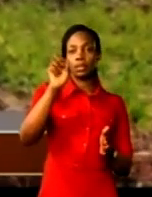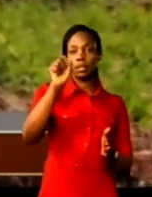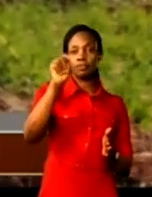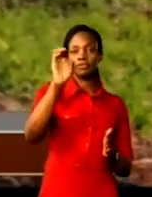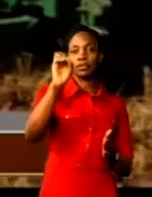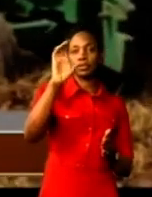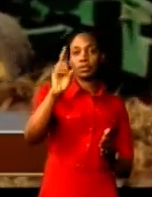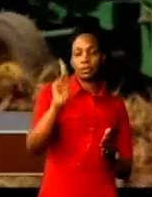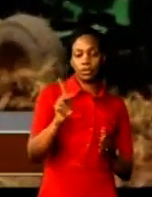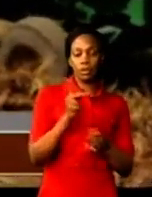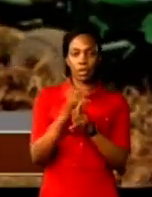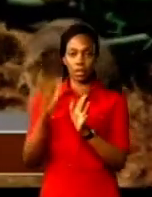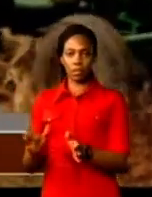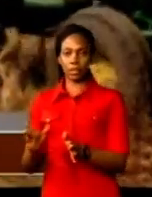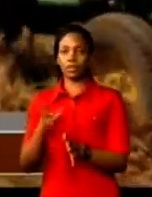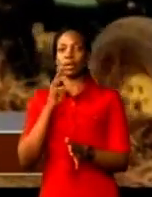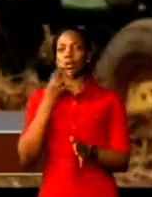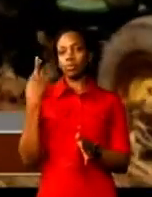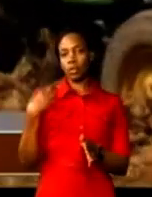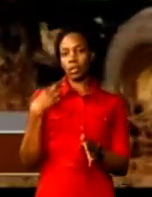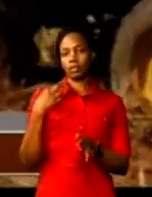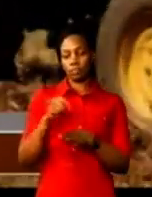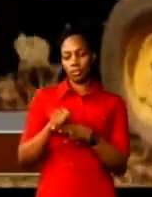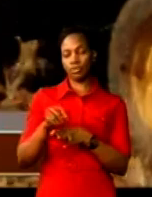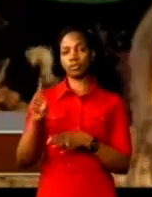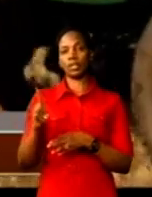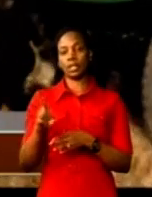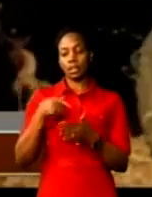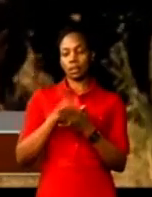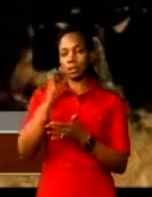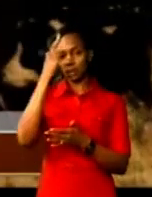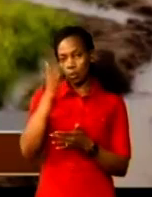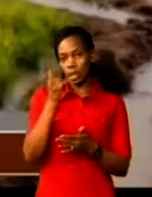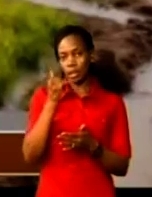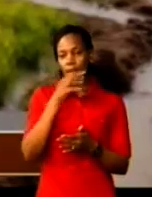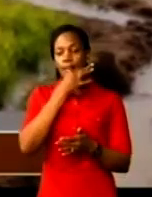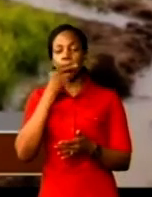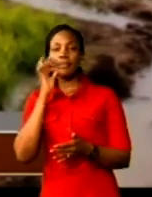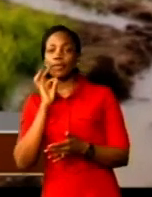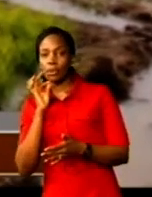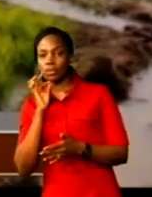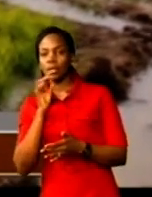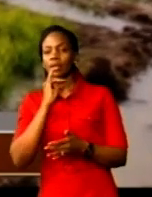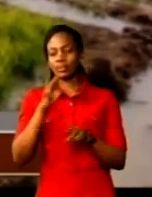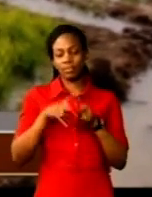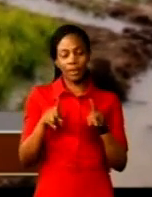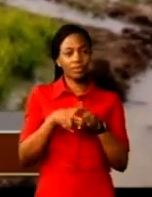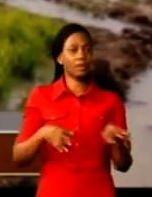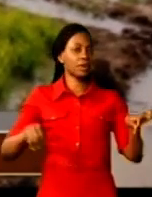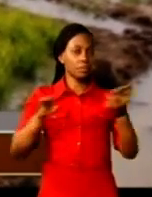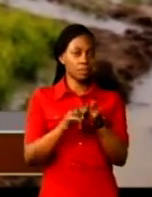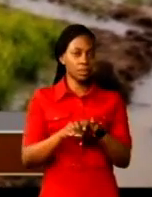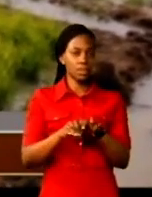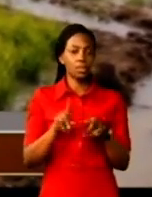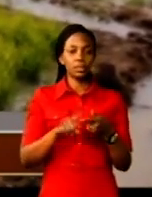well as keep abreast of innovations. This is why agriculturists ranked extension as paramount to linking